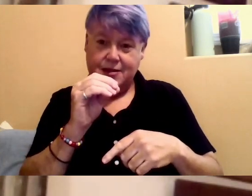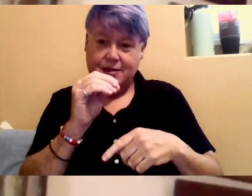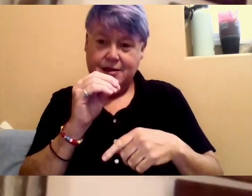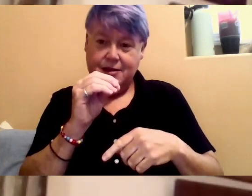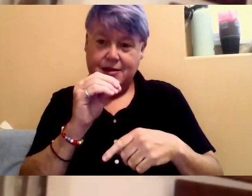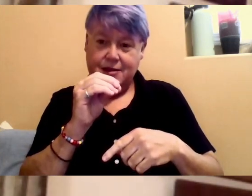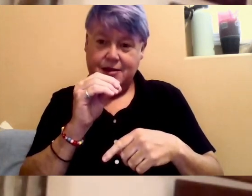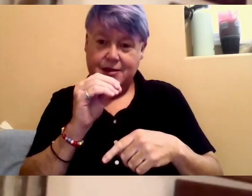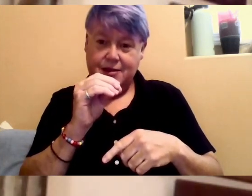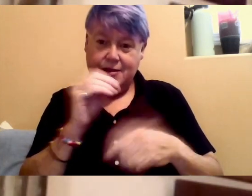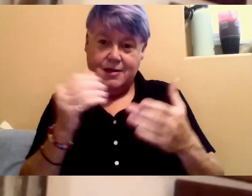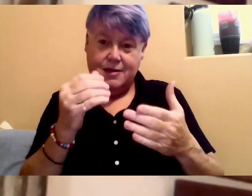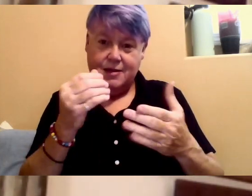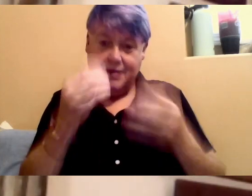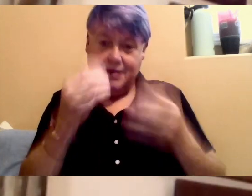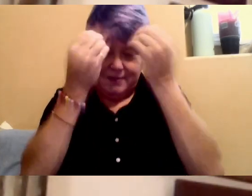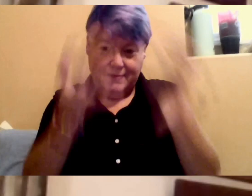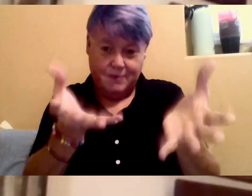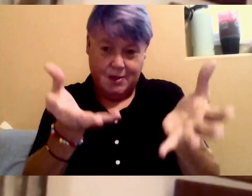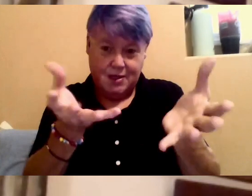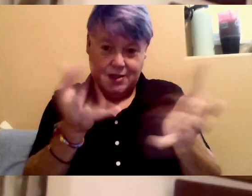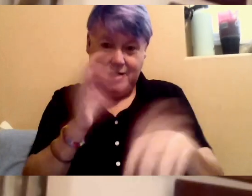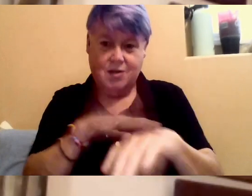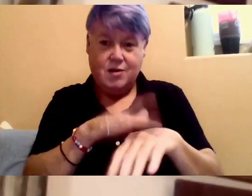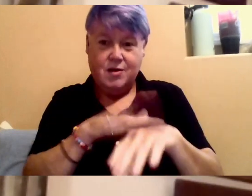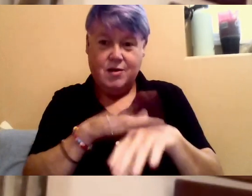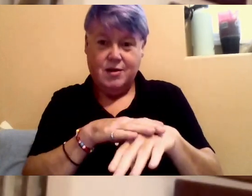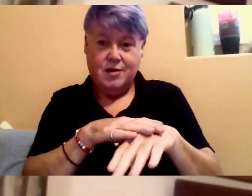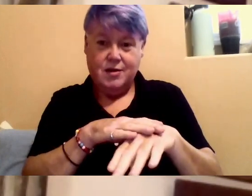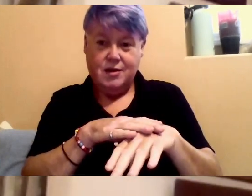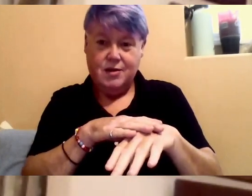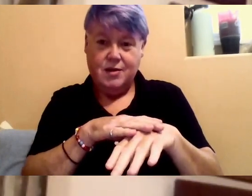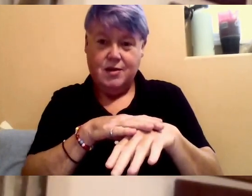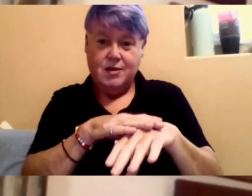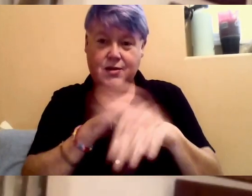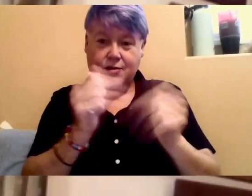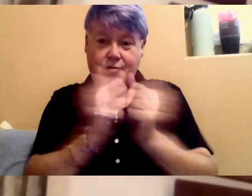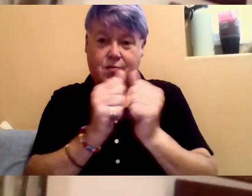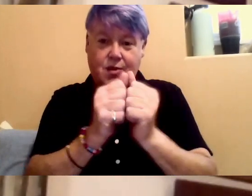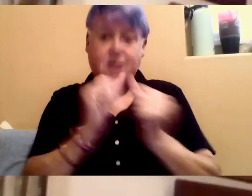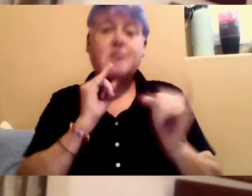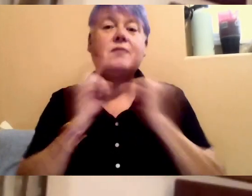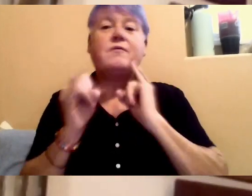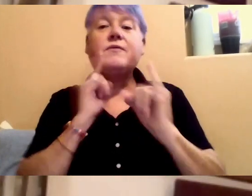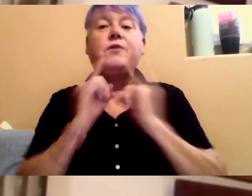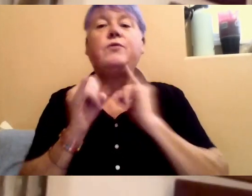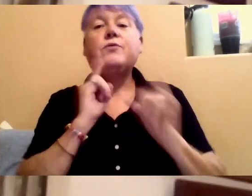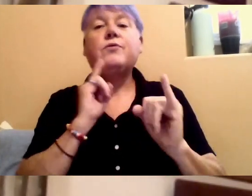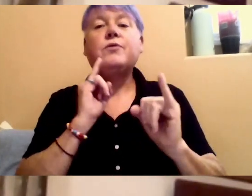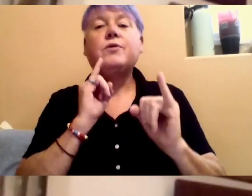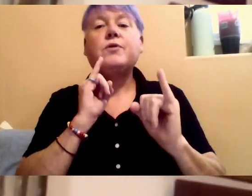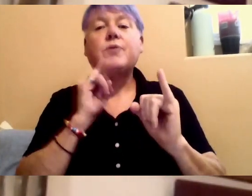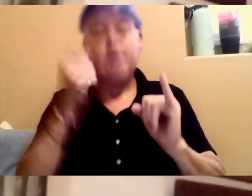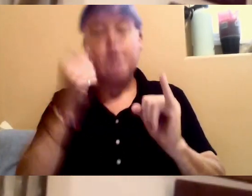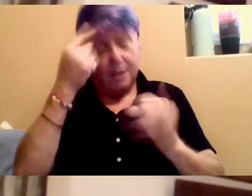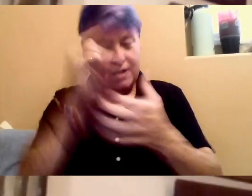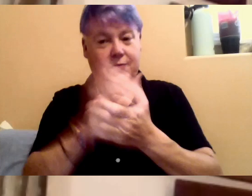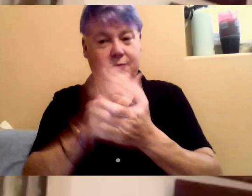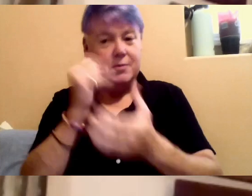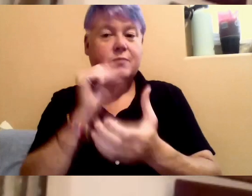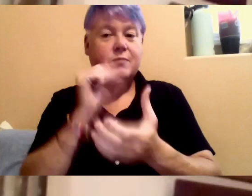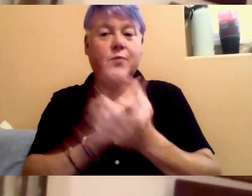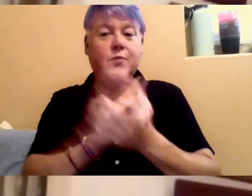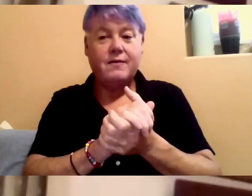a newscast about with an interview with a husband and wife.